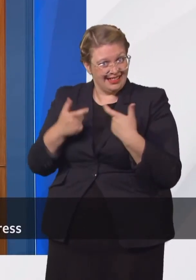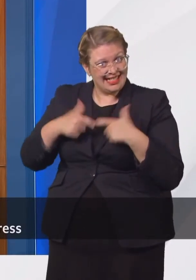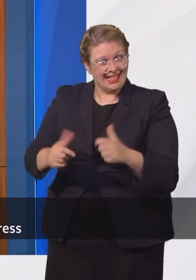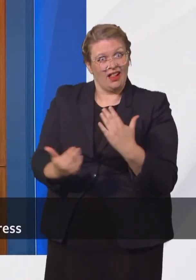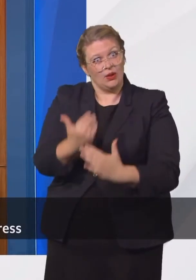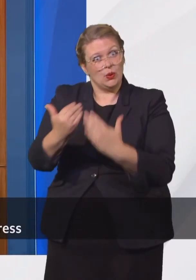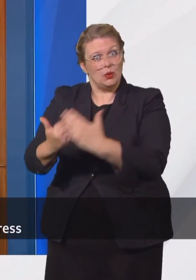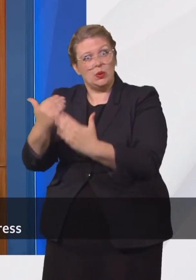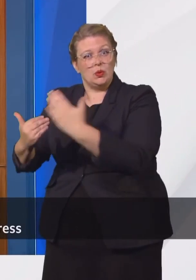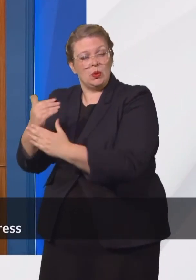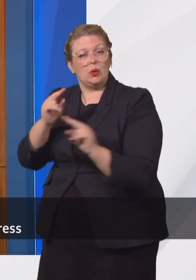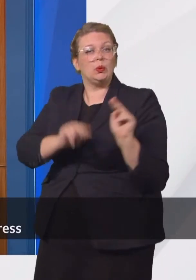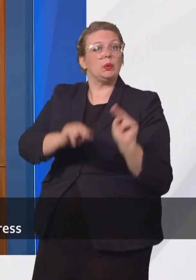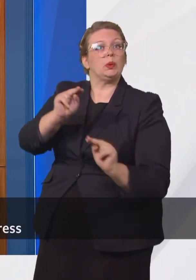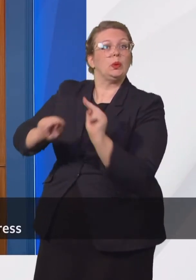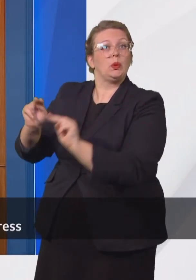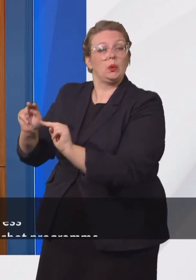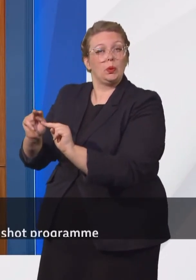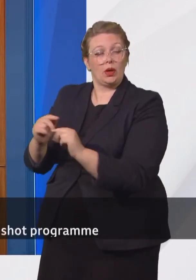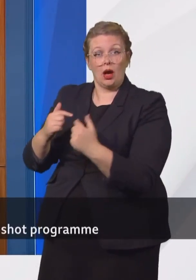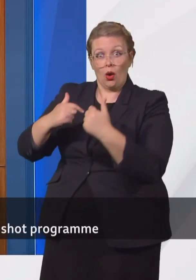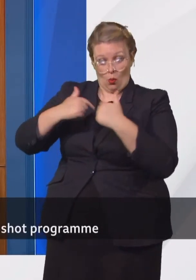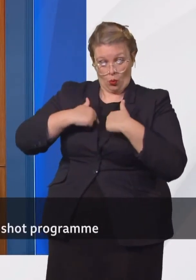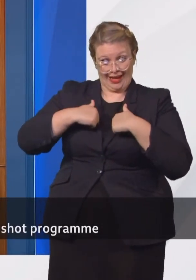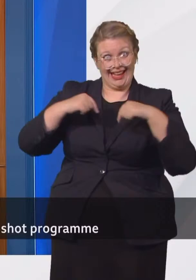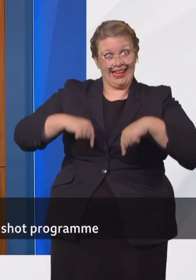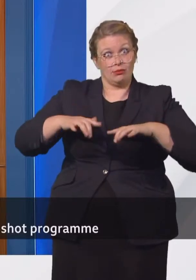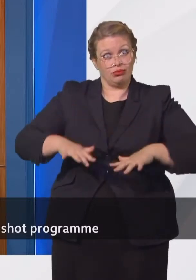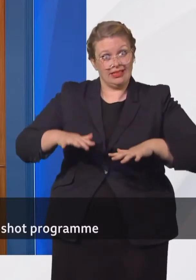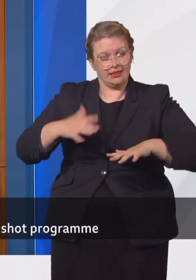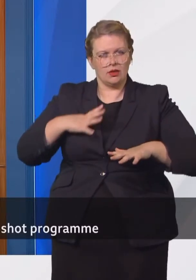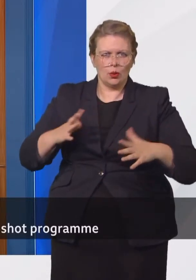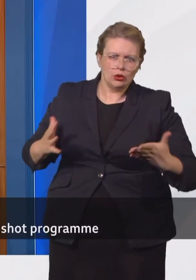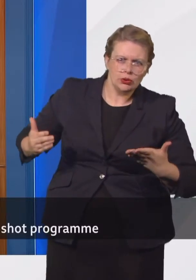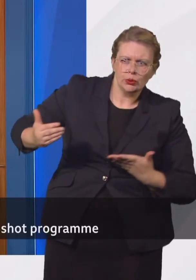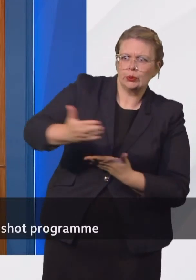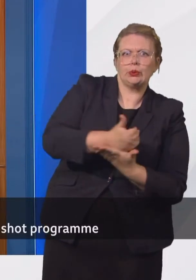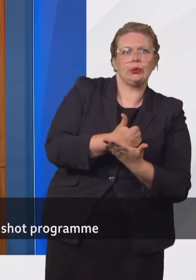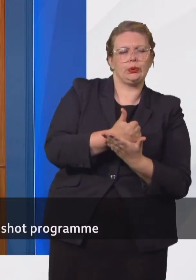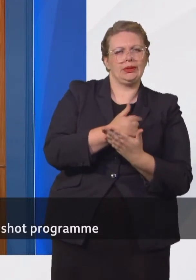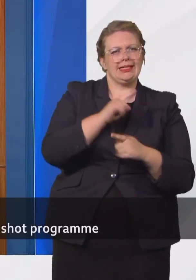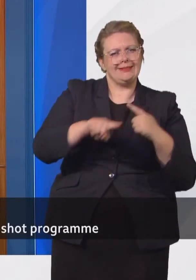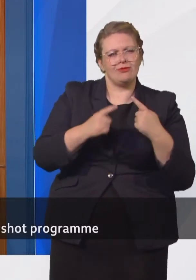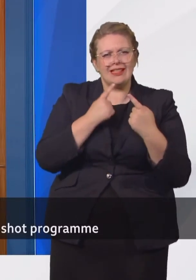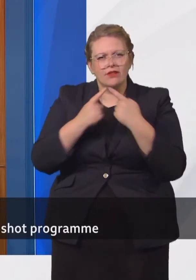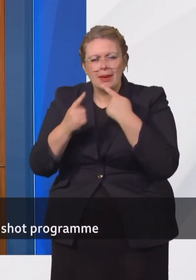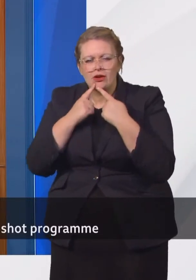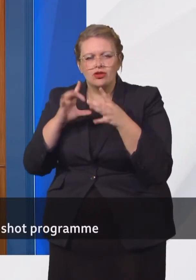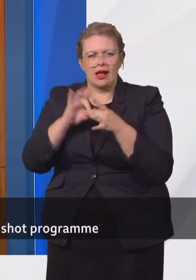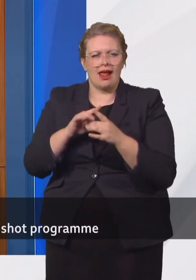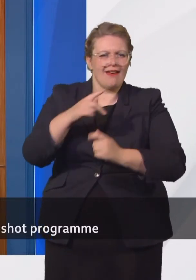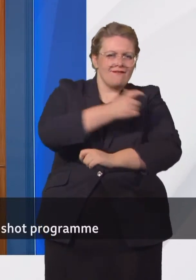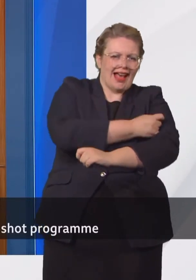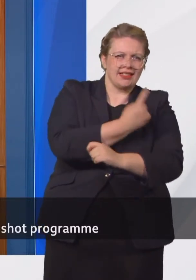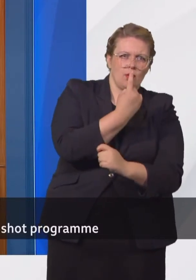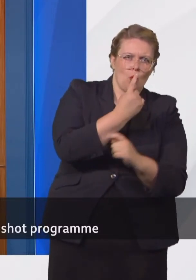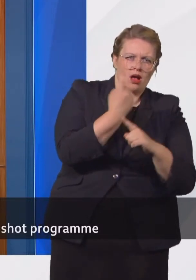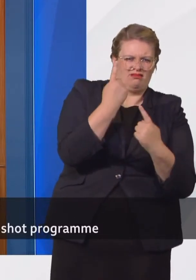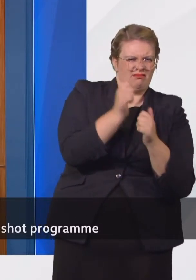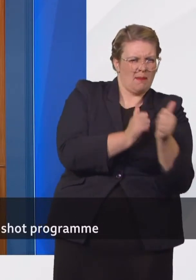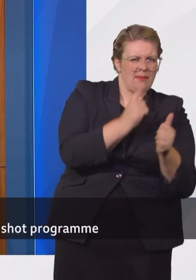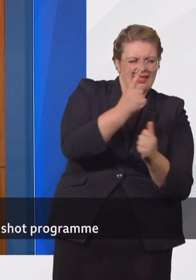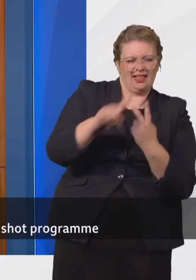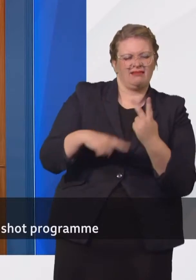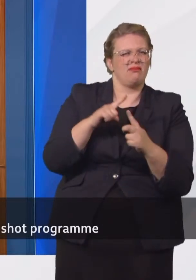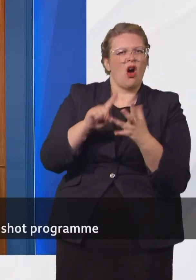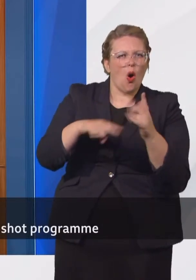are trying to generate the data on mix and match schedules for vaccines. We are the ones that are already